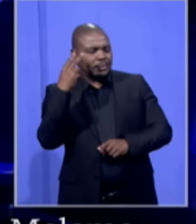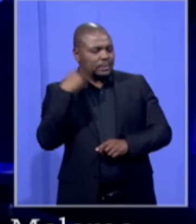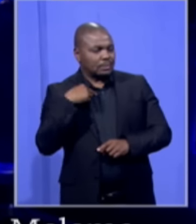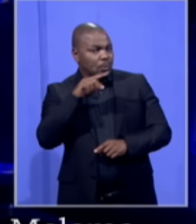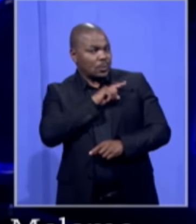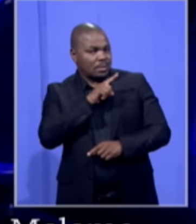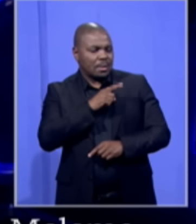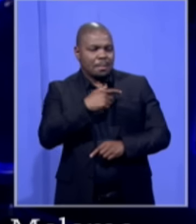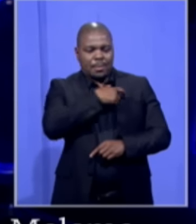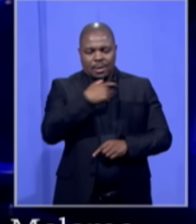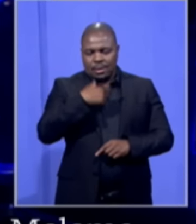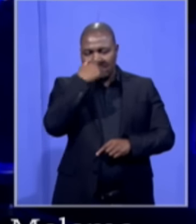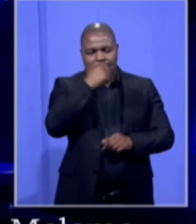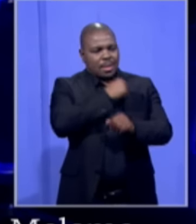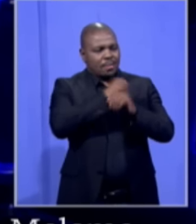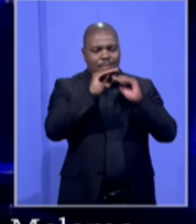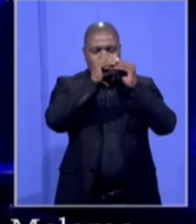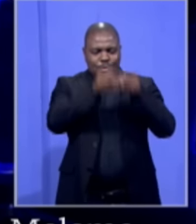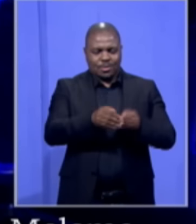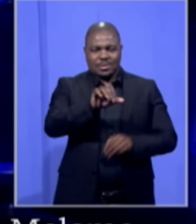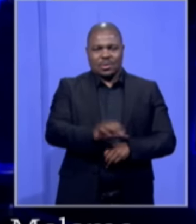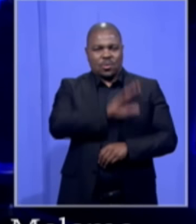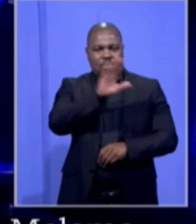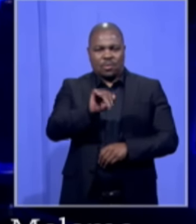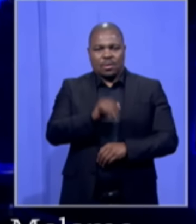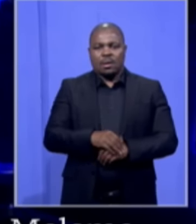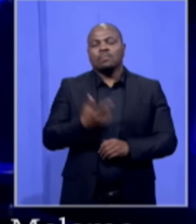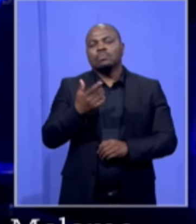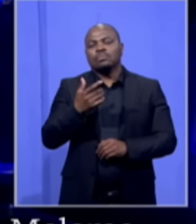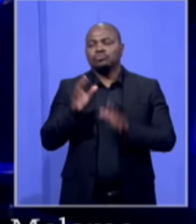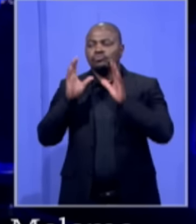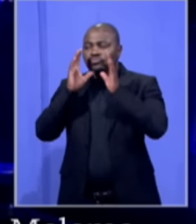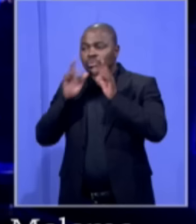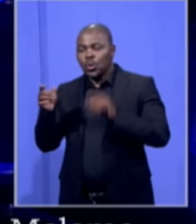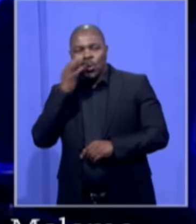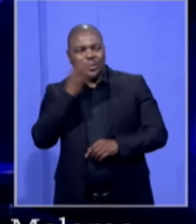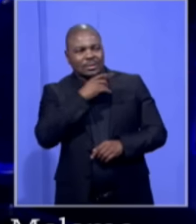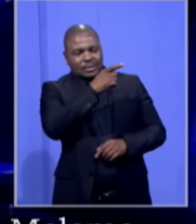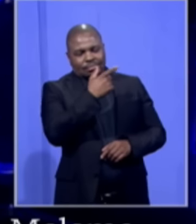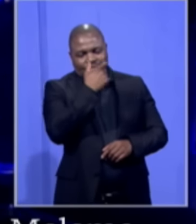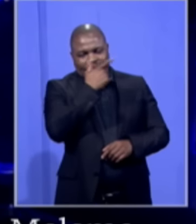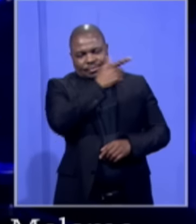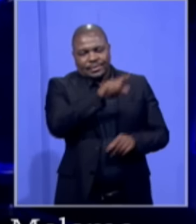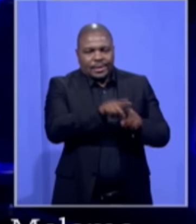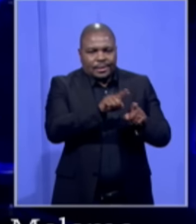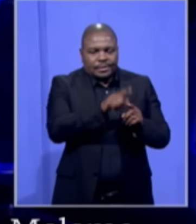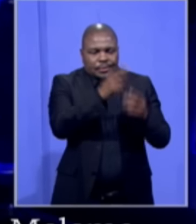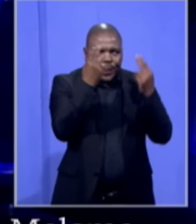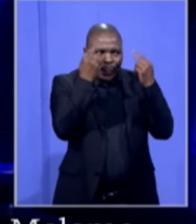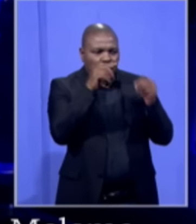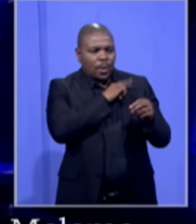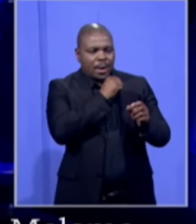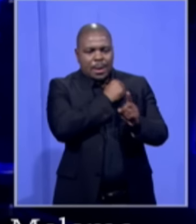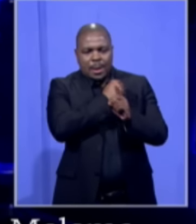o reteletswe ke go sireletsa naga. Malema o biditse moporesidente Ramaphosa le gatlapa le le reteletsweng ke go emela setšhaba sa